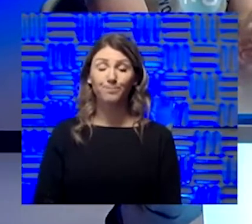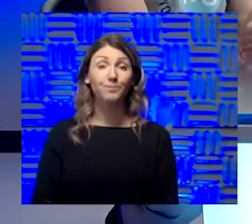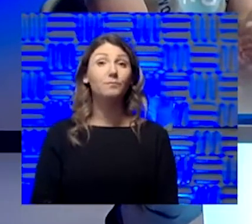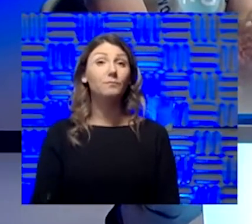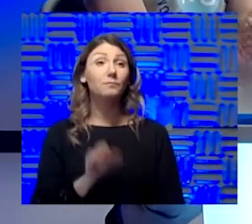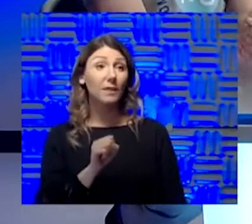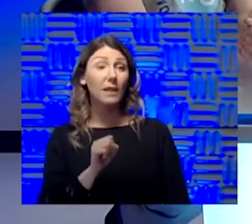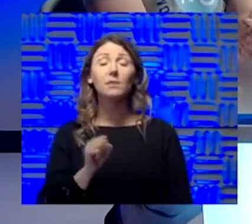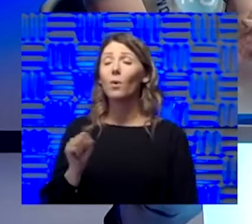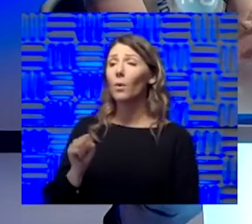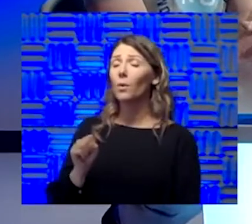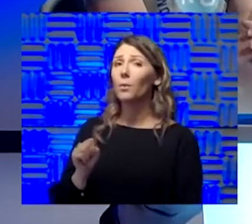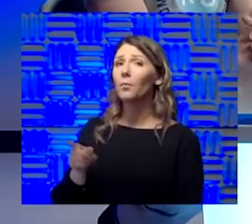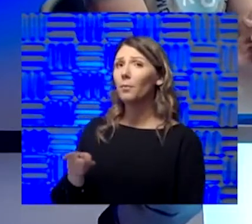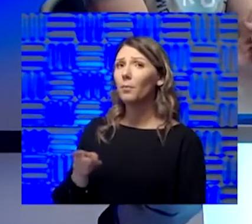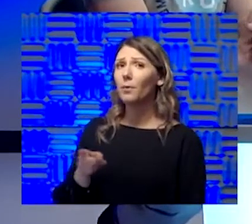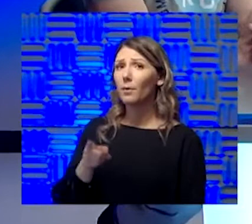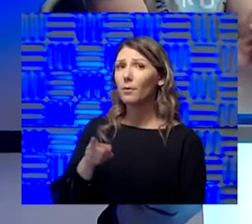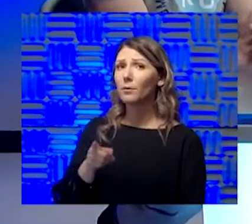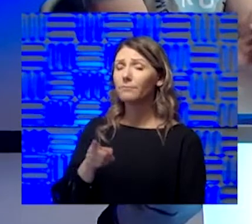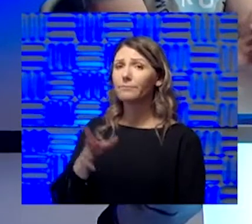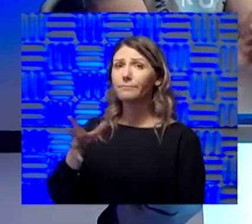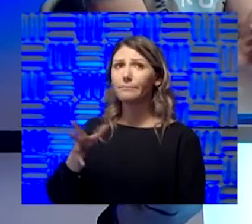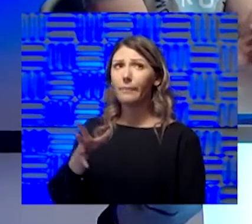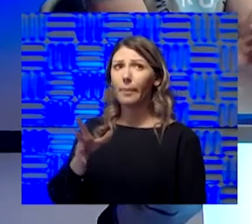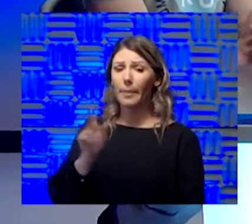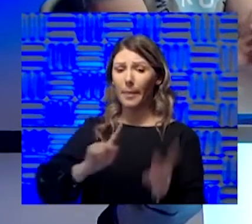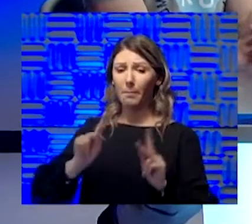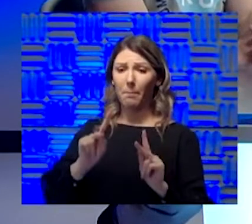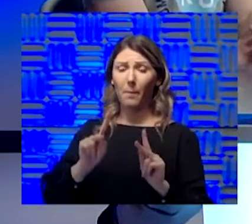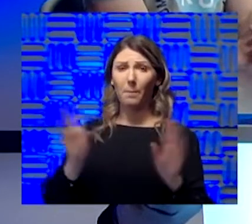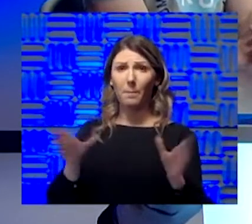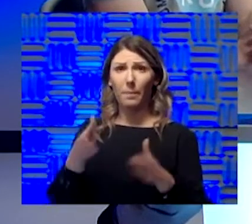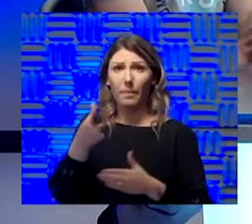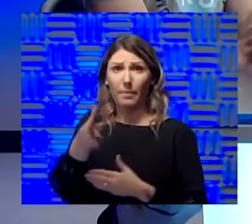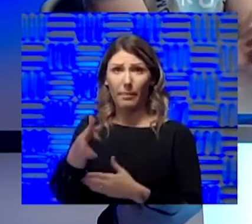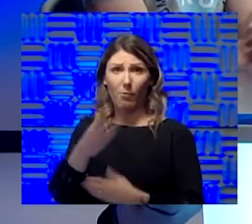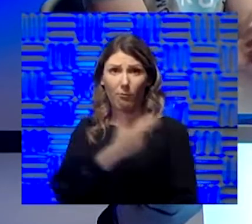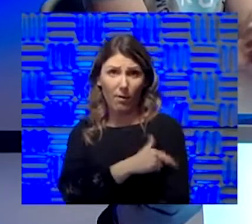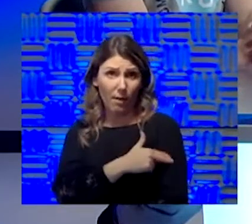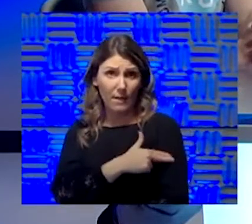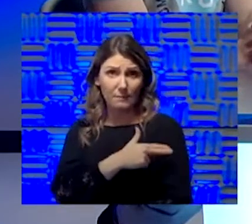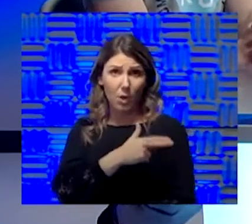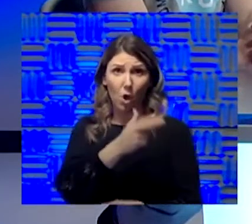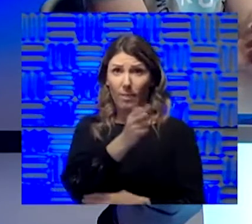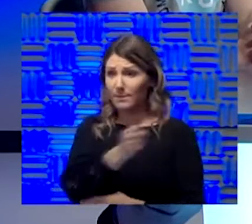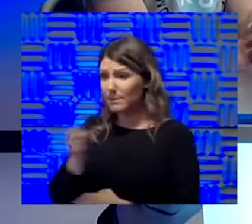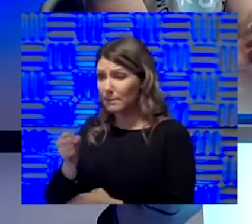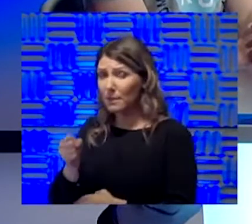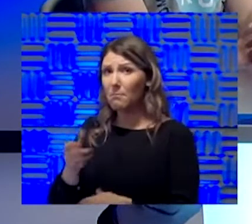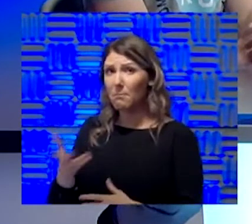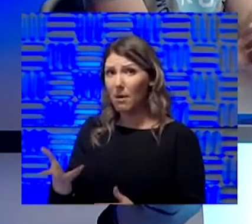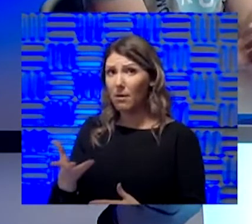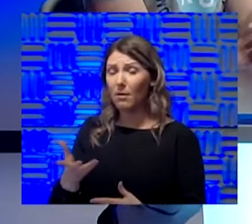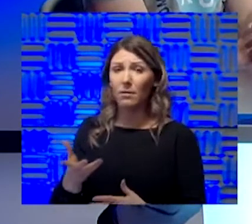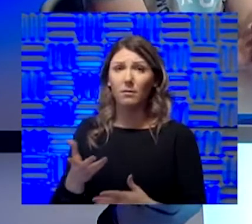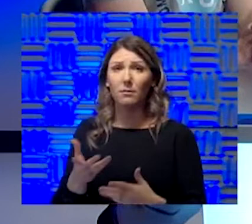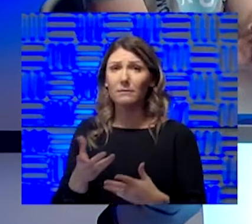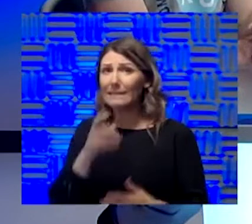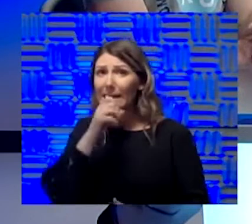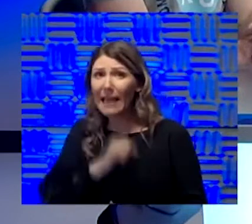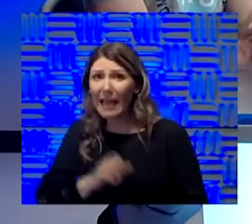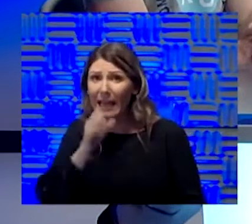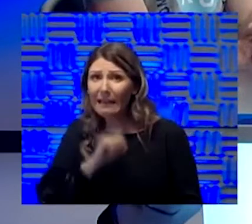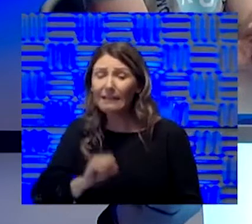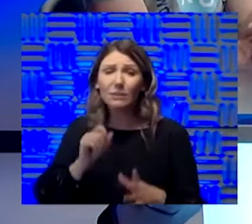Yes. Dr. Stites, to the population there at the hospital that's been admitted, can you say anything about how the age breakdown of